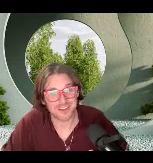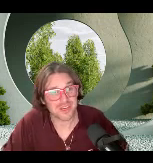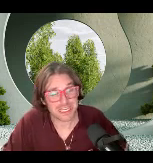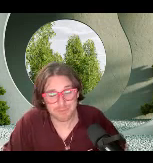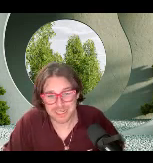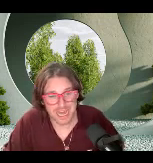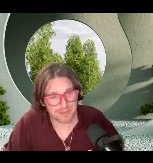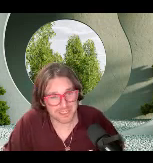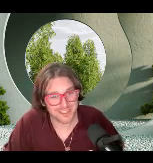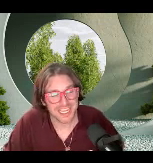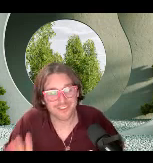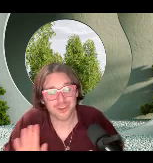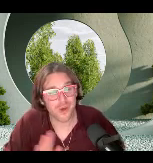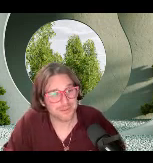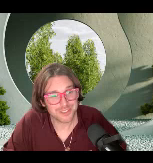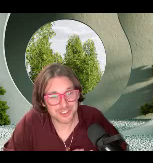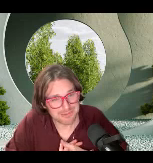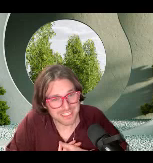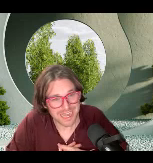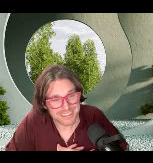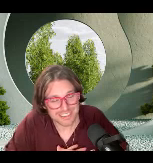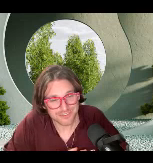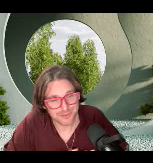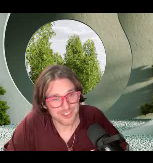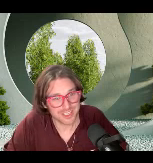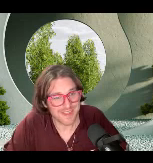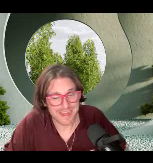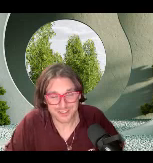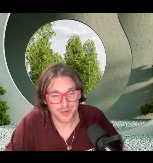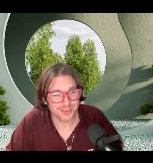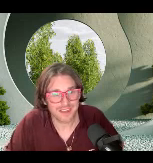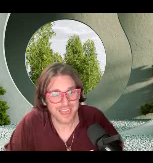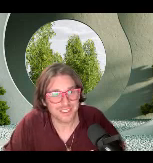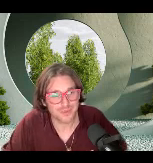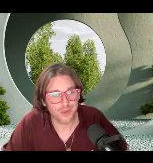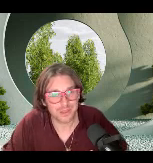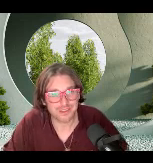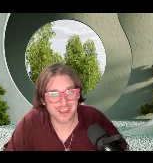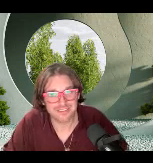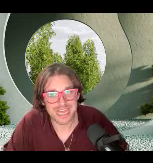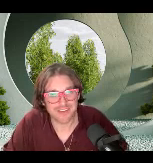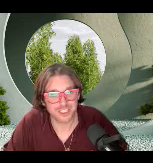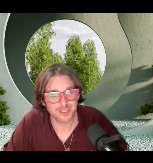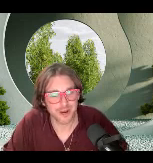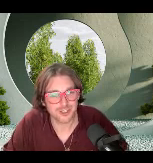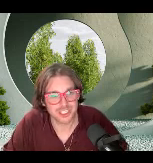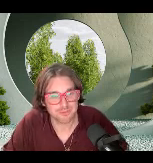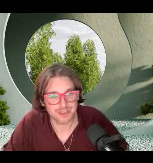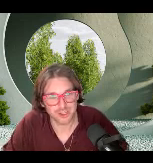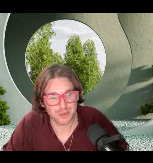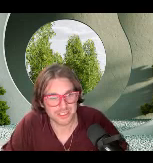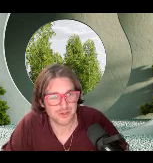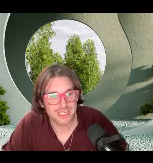with your idea. You can keep it anonymous. If you want to put your name and contact information, that's totally fine as well. We would love to have a little partnership with you and